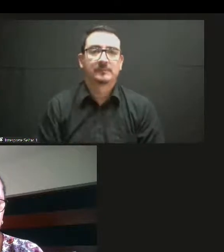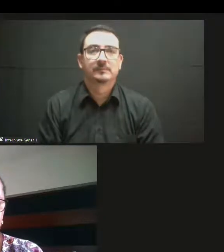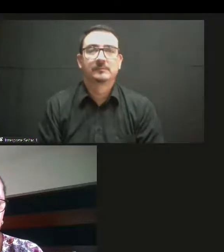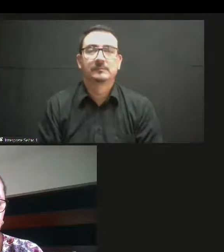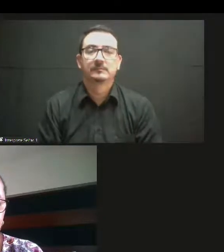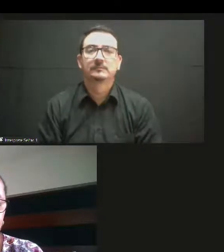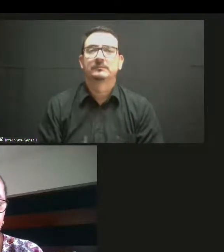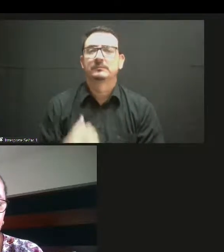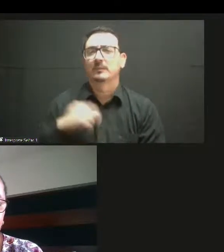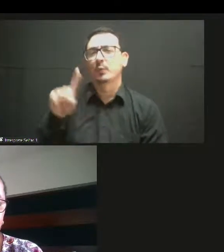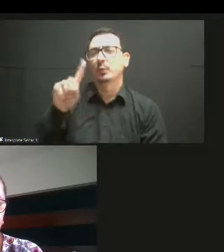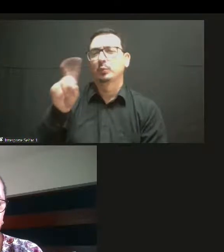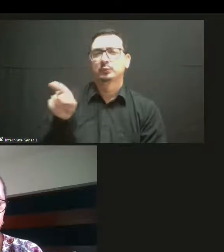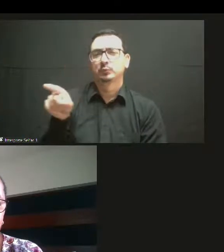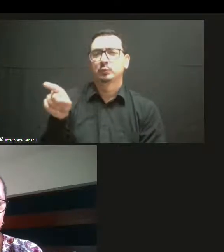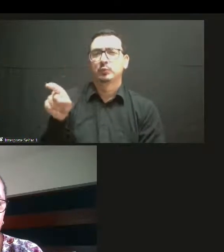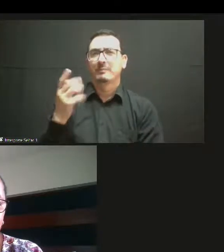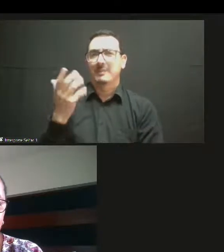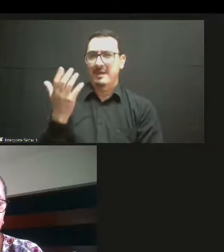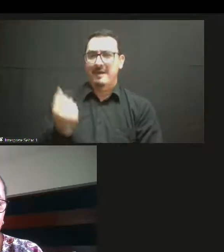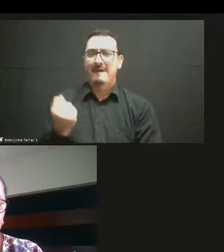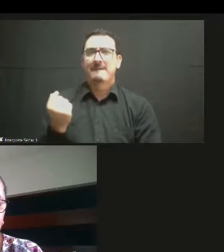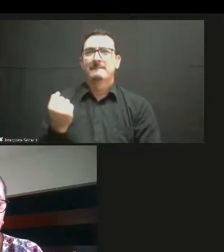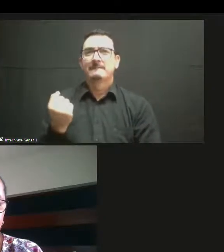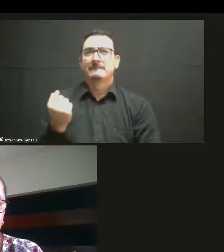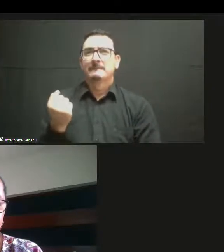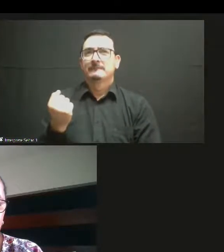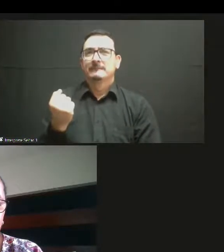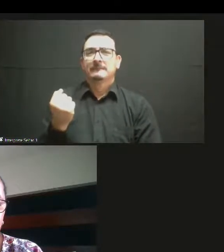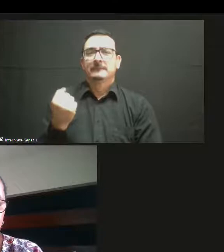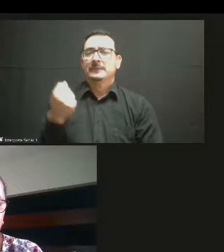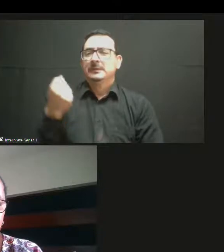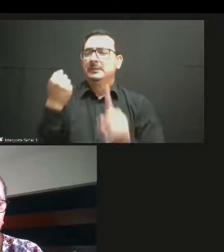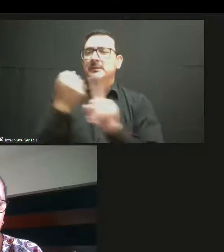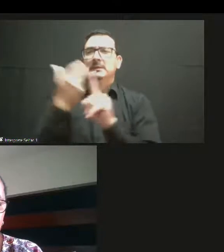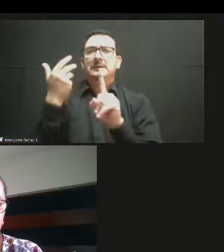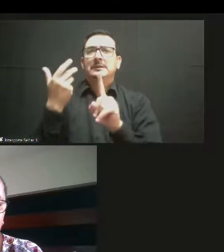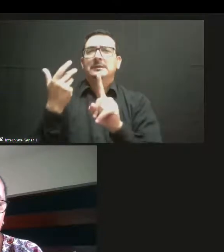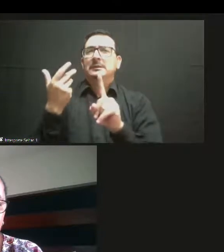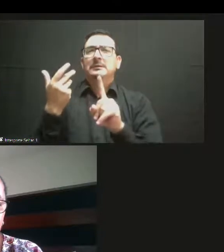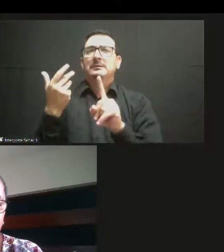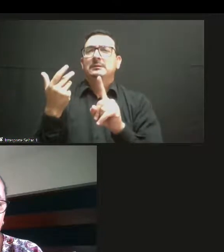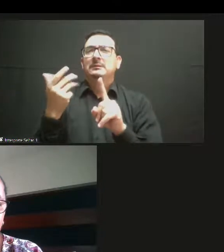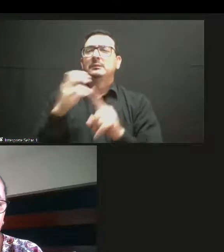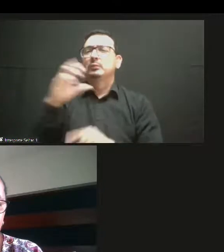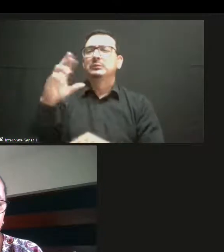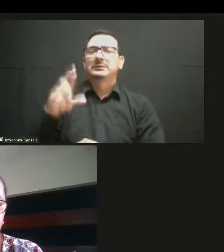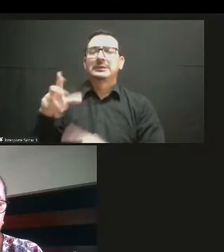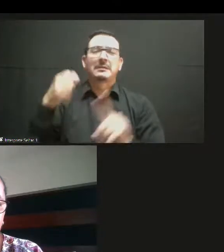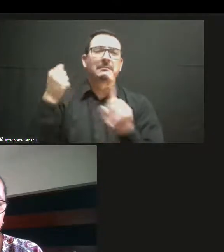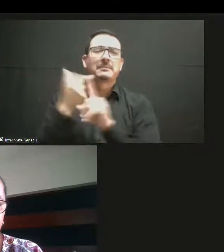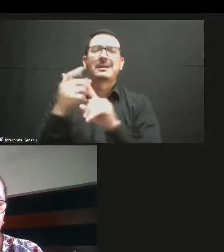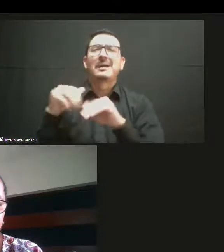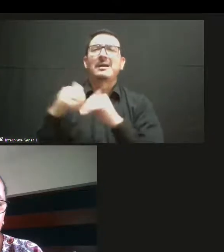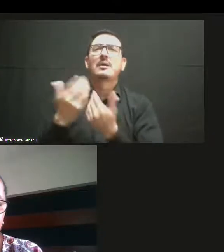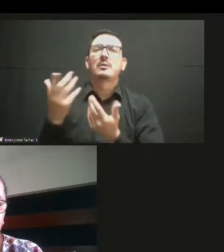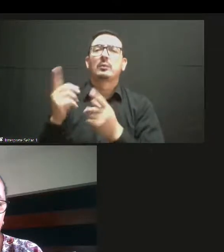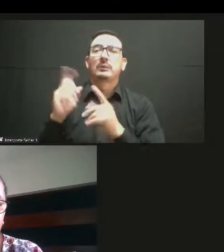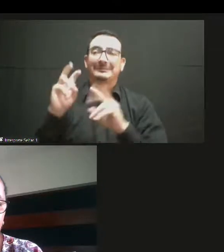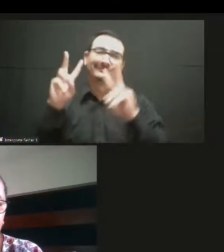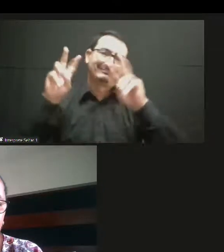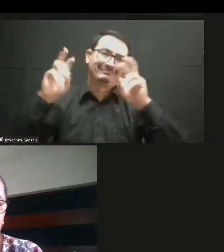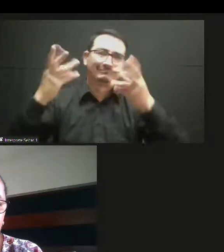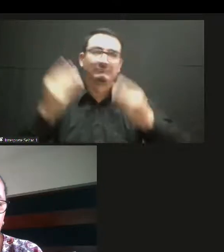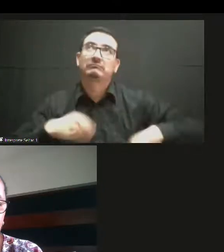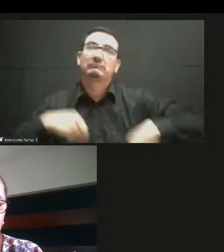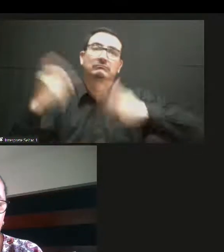of the internet to a new level for many people. What are you looking at? Is Costa Rica looking at new opportunities in the export of modern